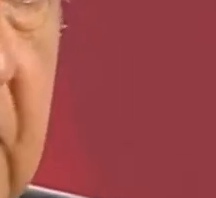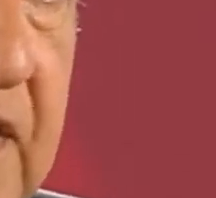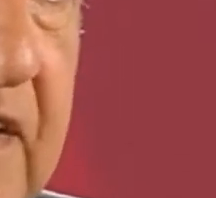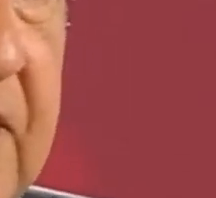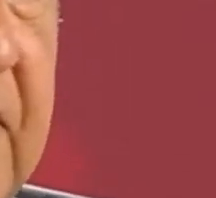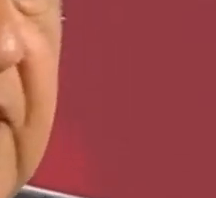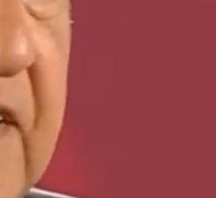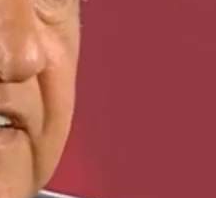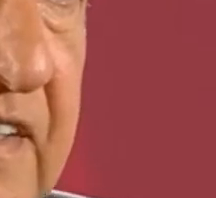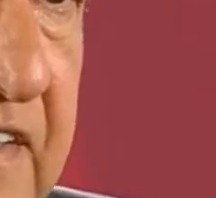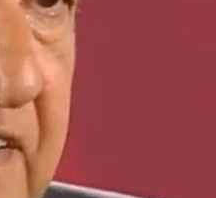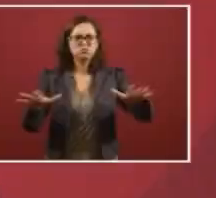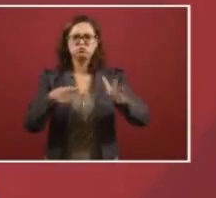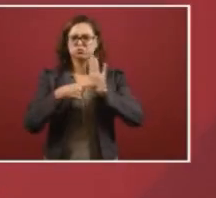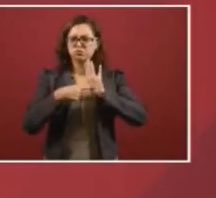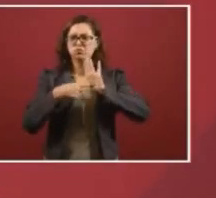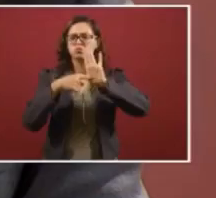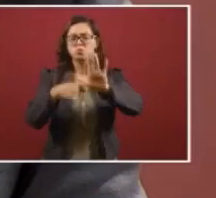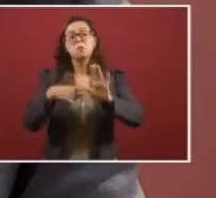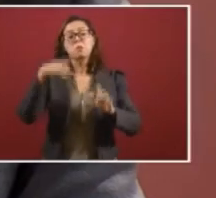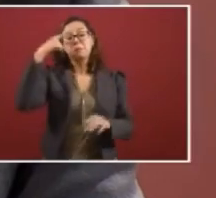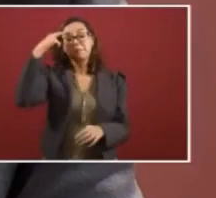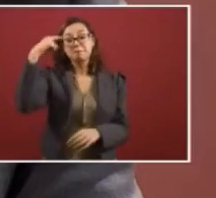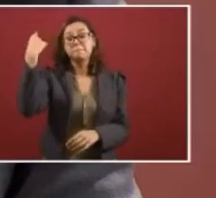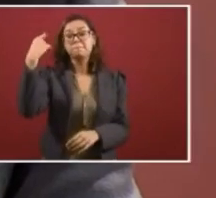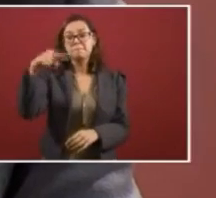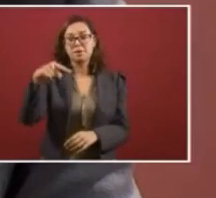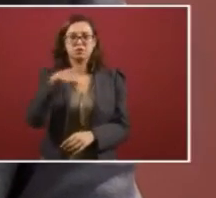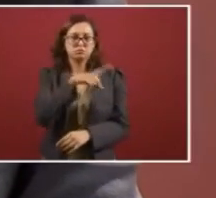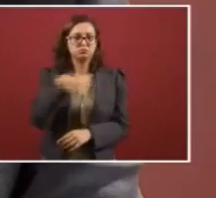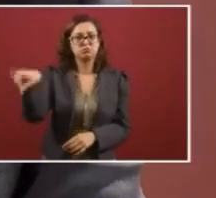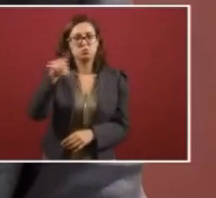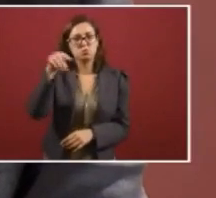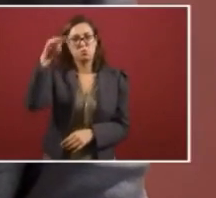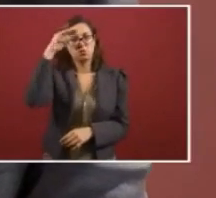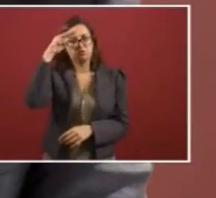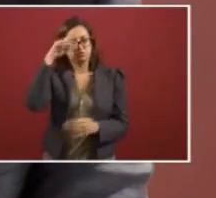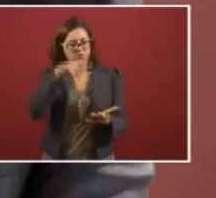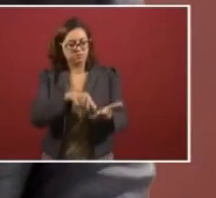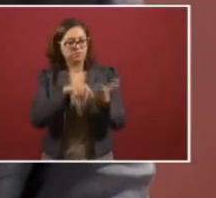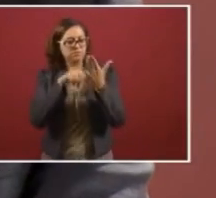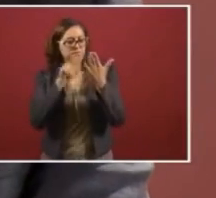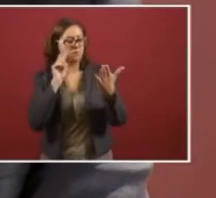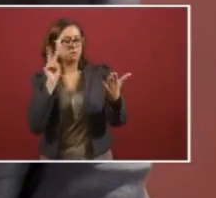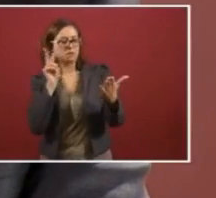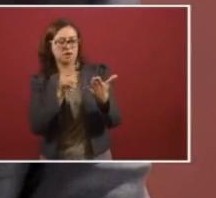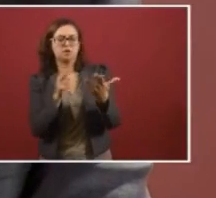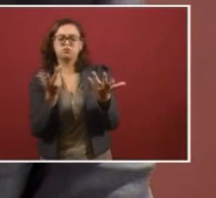And all the information will be given so that they will come to that conclusion.